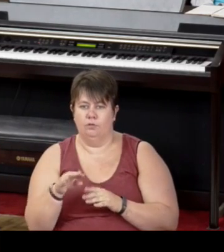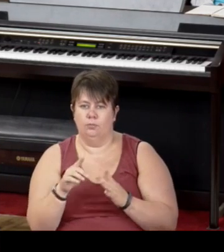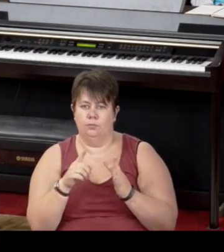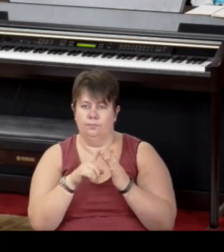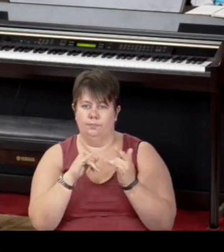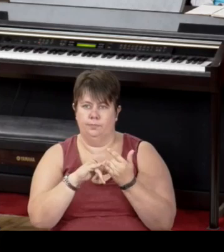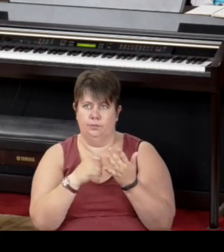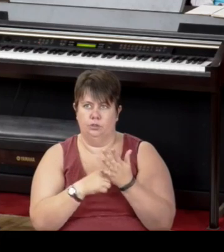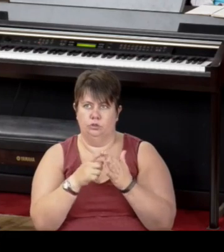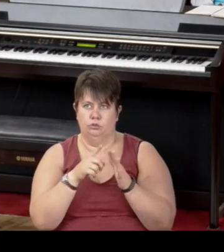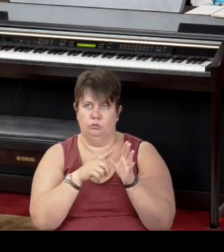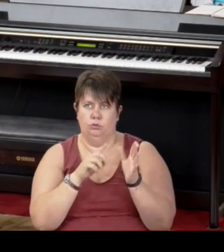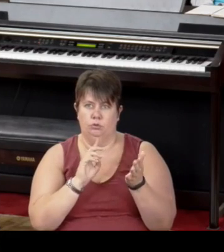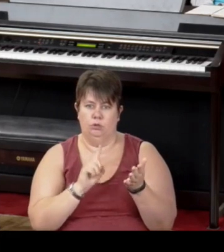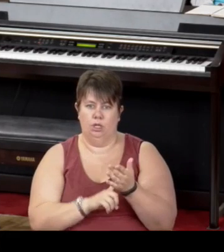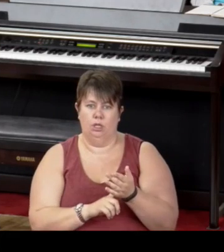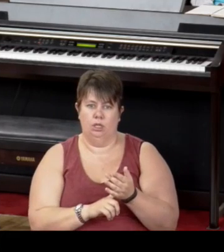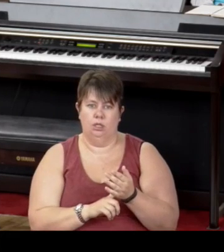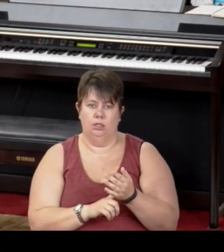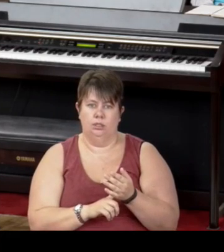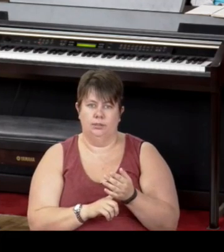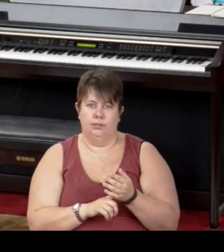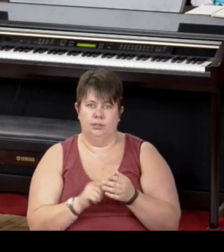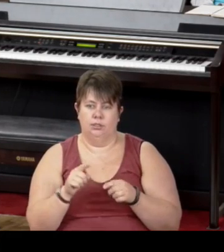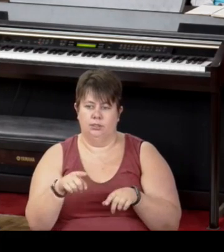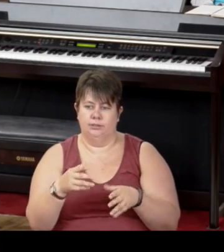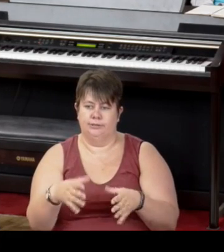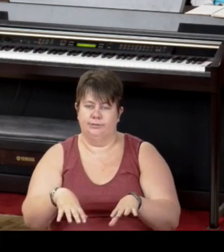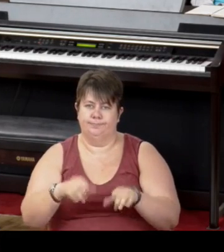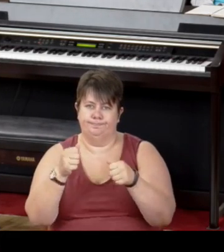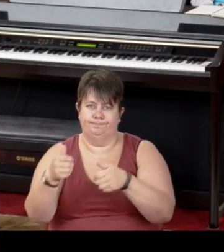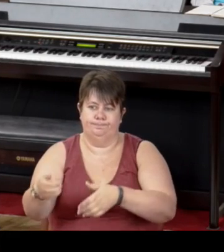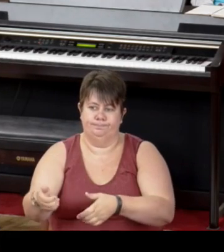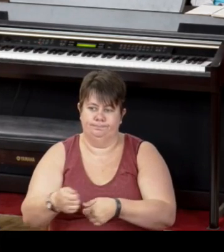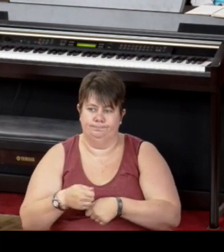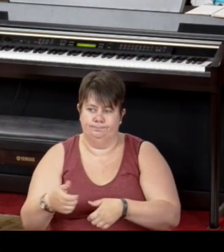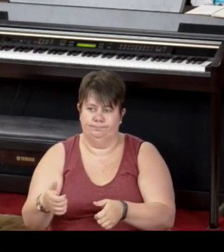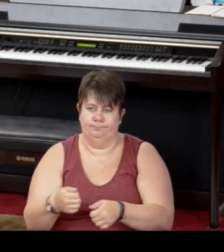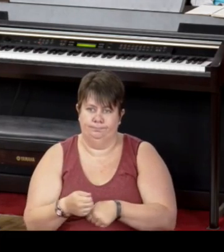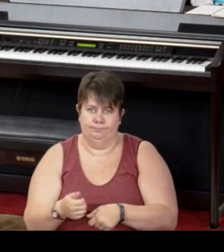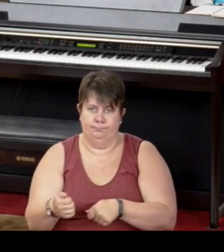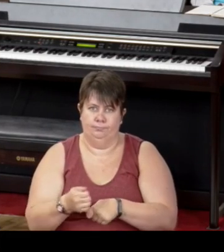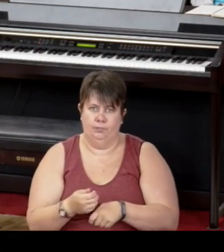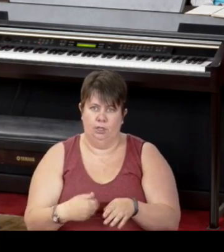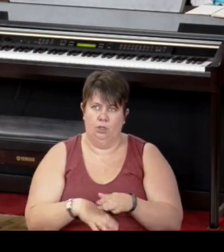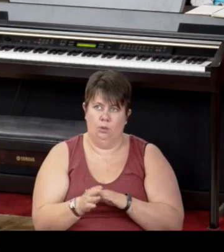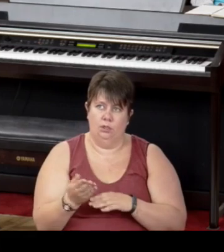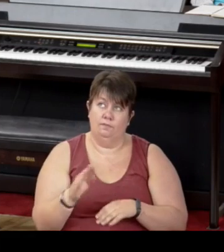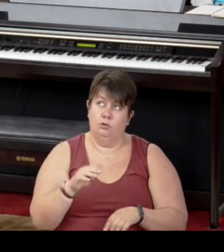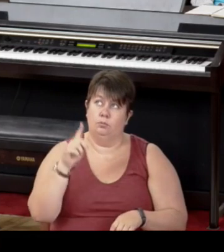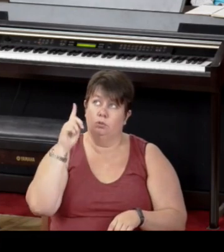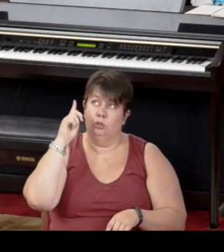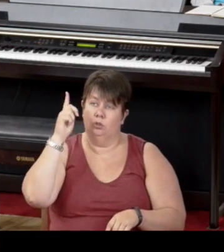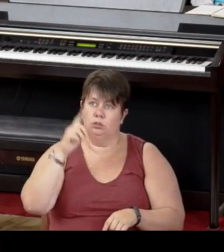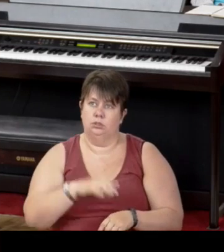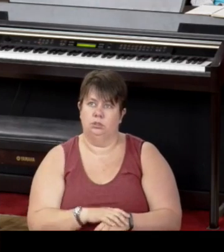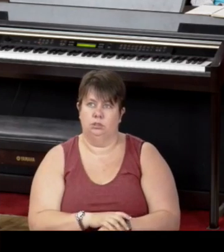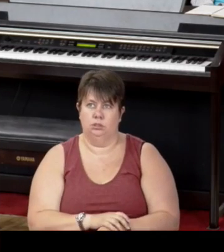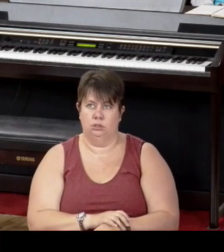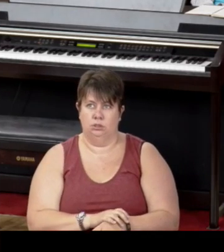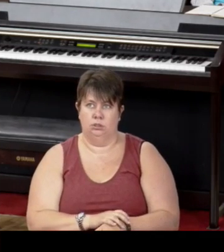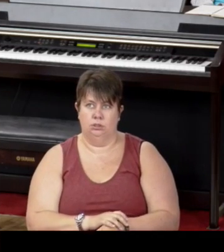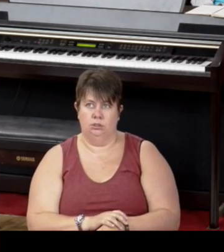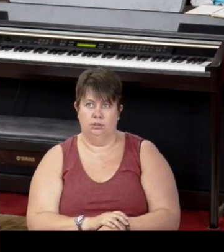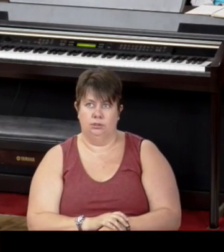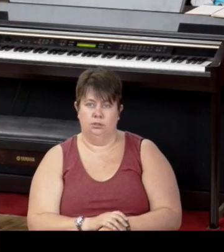time, the Moabite women drew Israel away from God to worship Moab